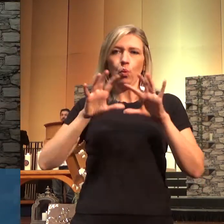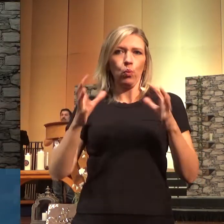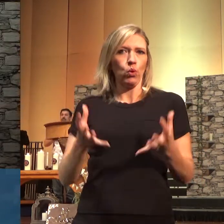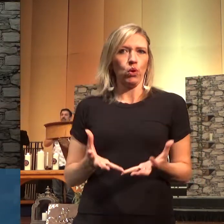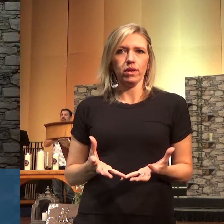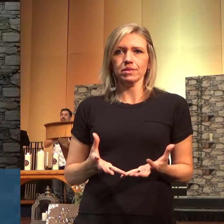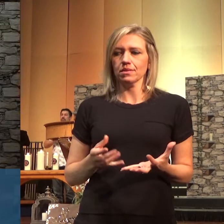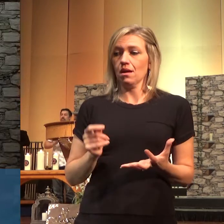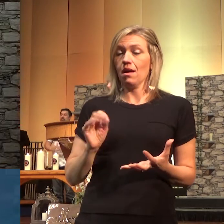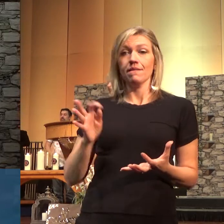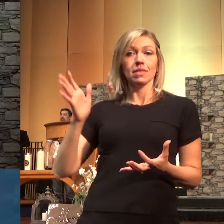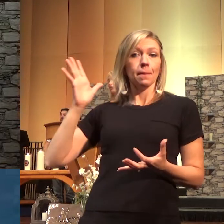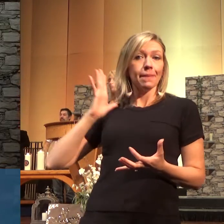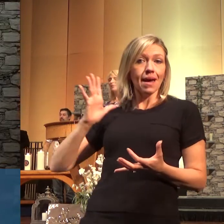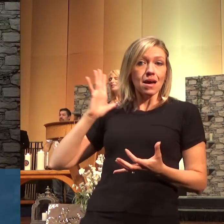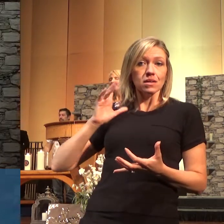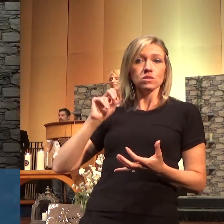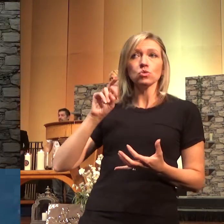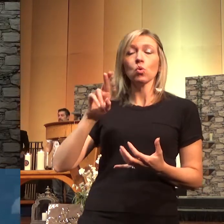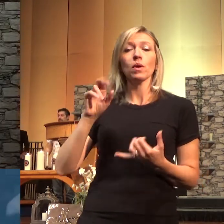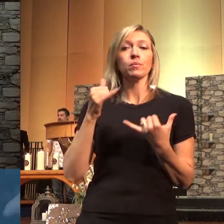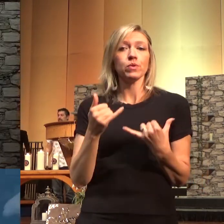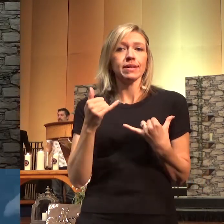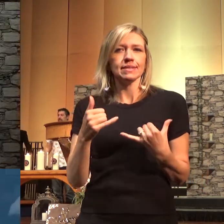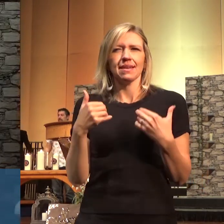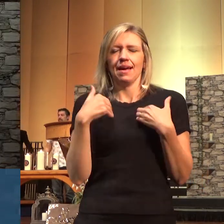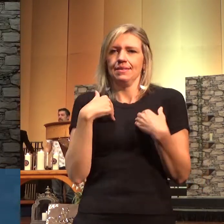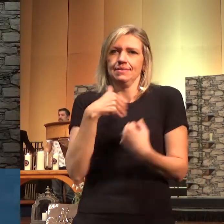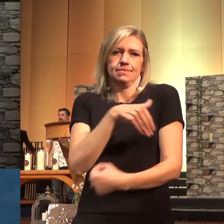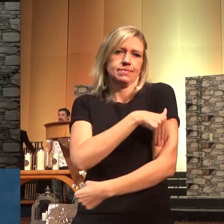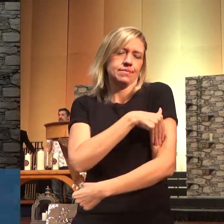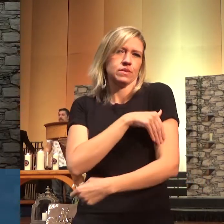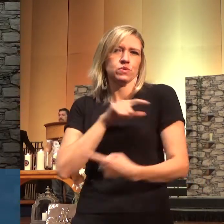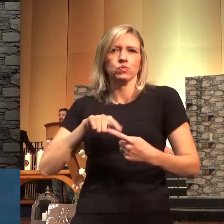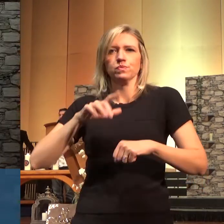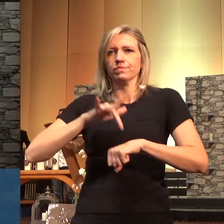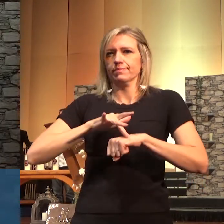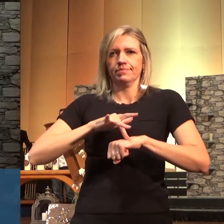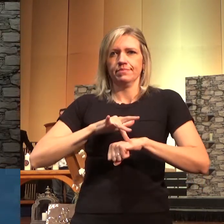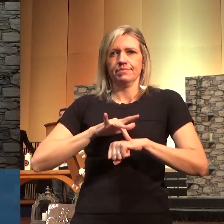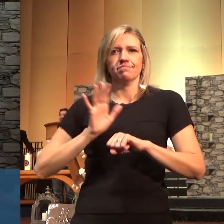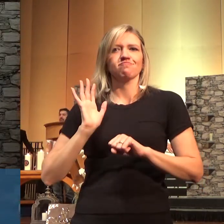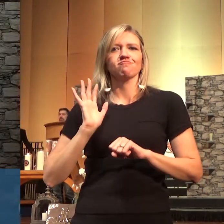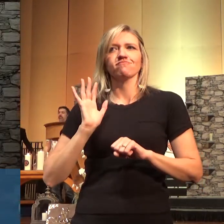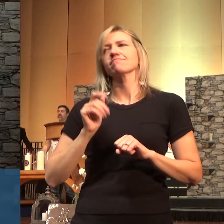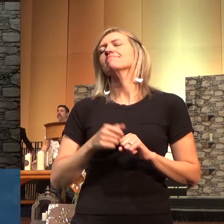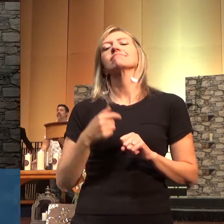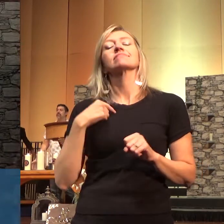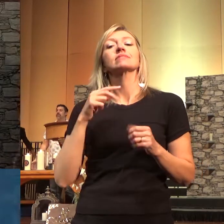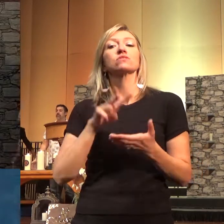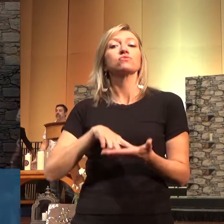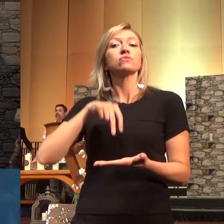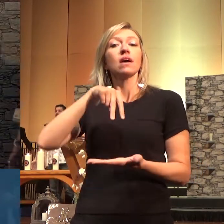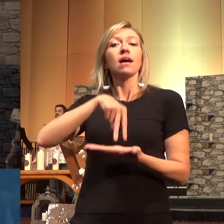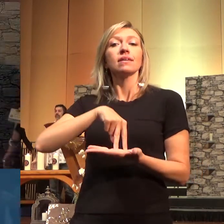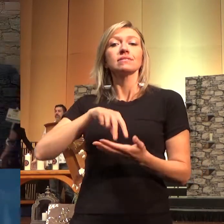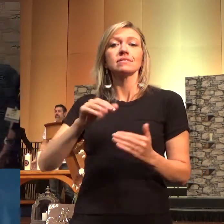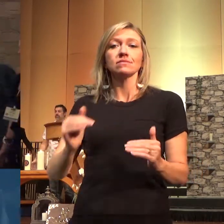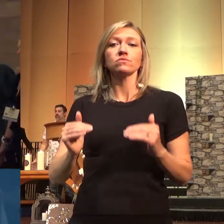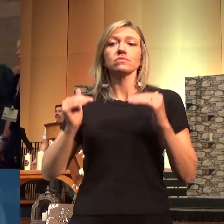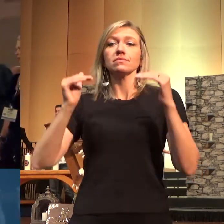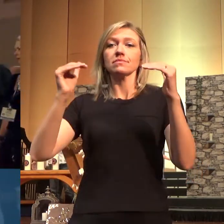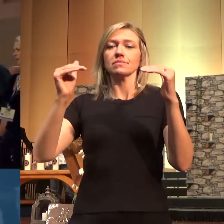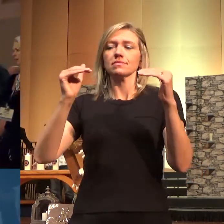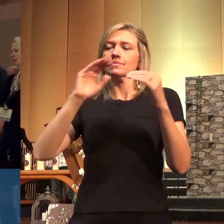the world of the past or the present has the power to touch me. I